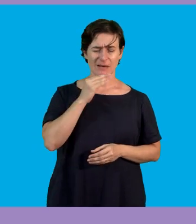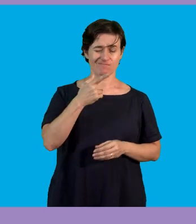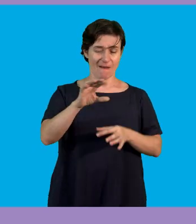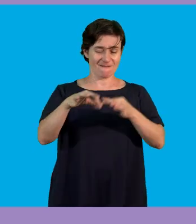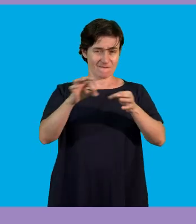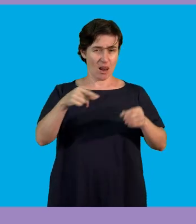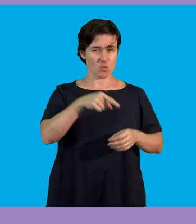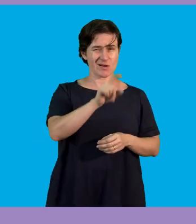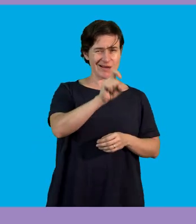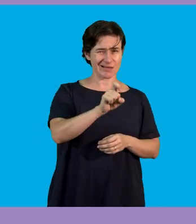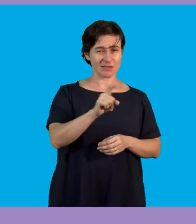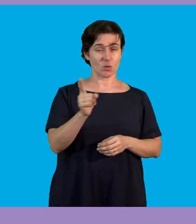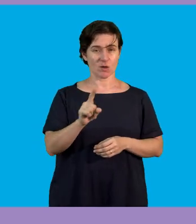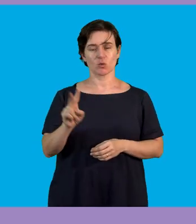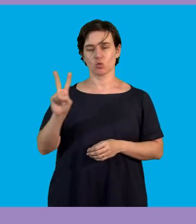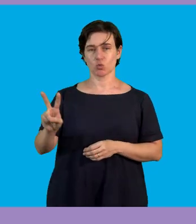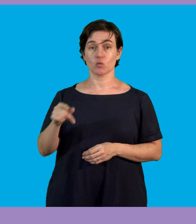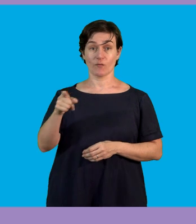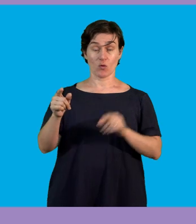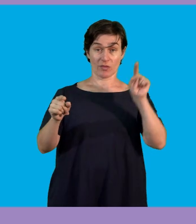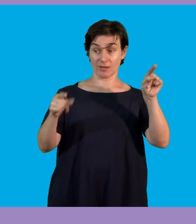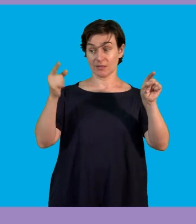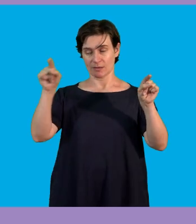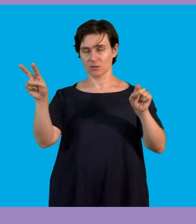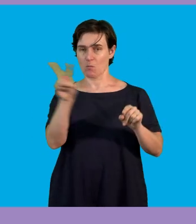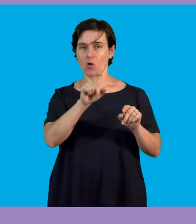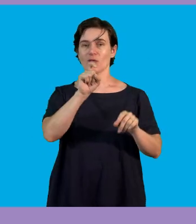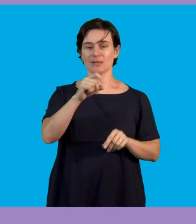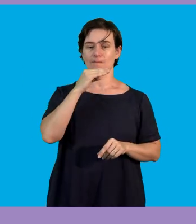So our value of x on both sides of the equation is 2.